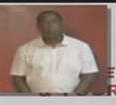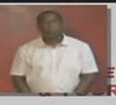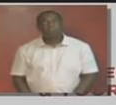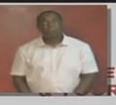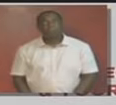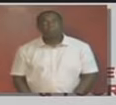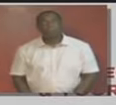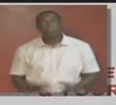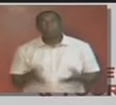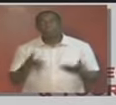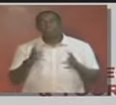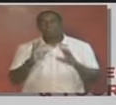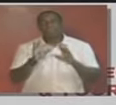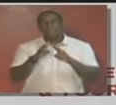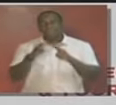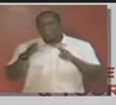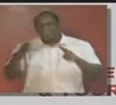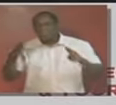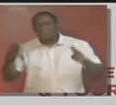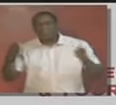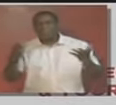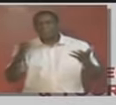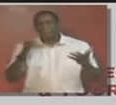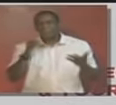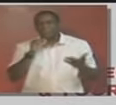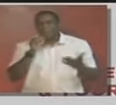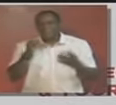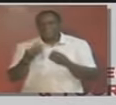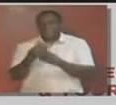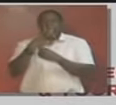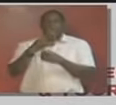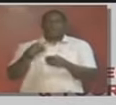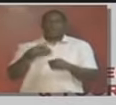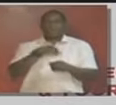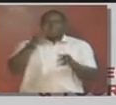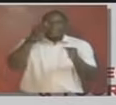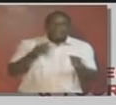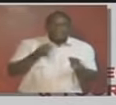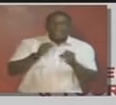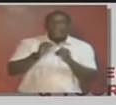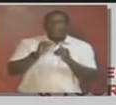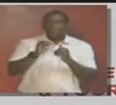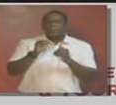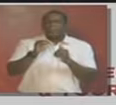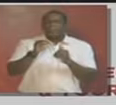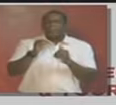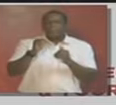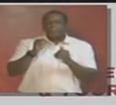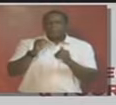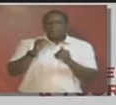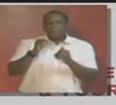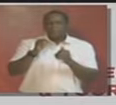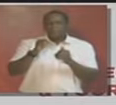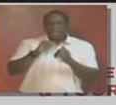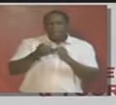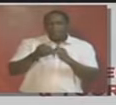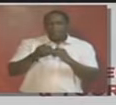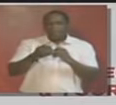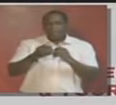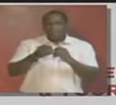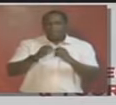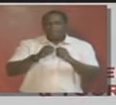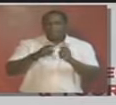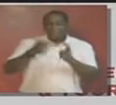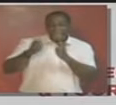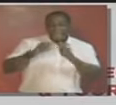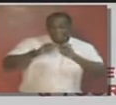it may respond to the vaccine, or how ill it may make you as an individual. That's what makes a variant one of